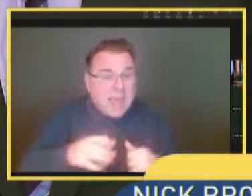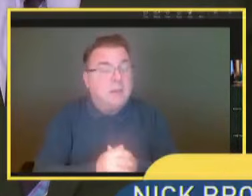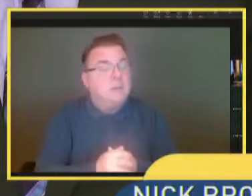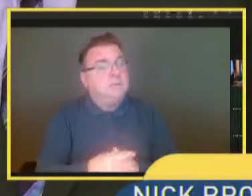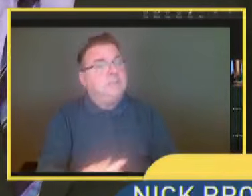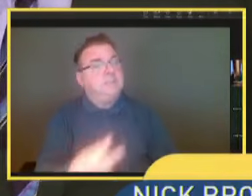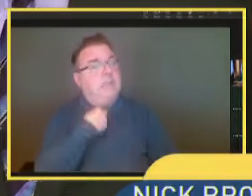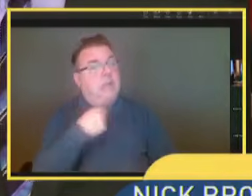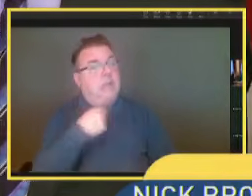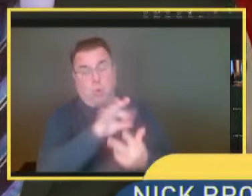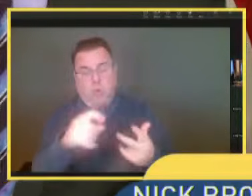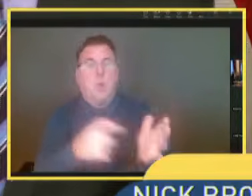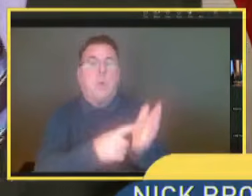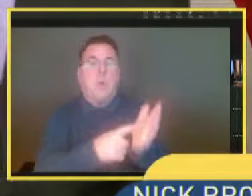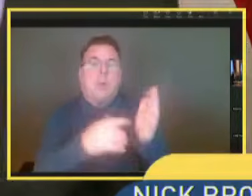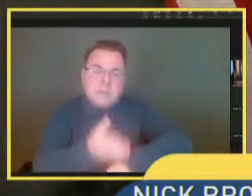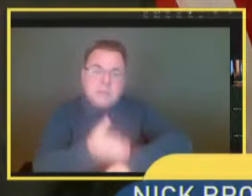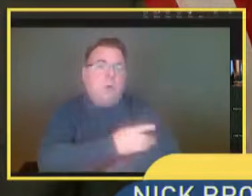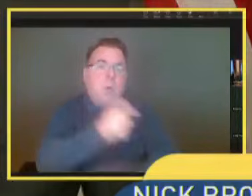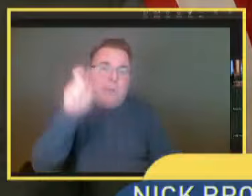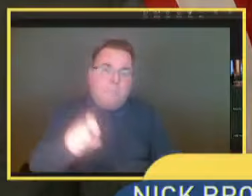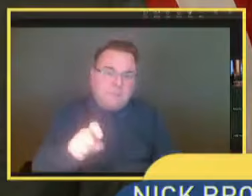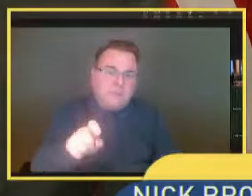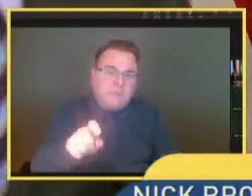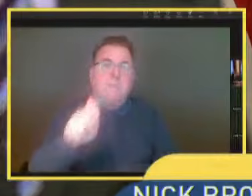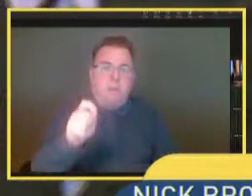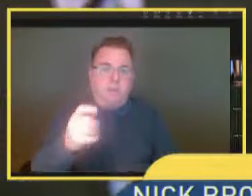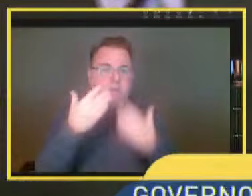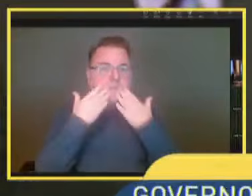to do better." Thank you again.